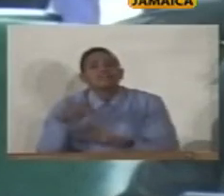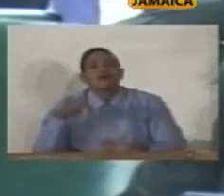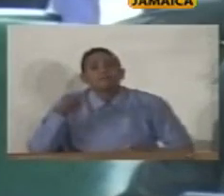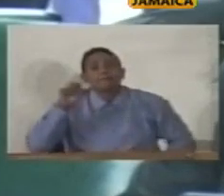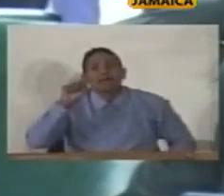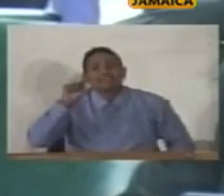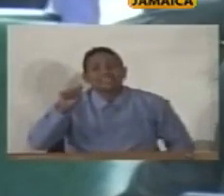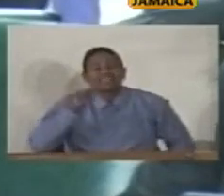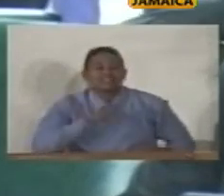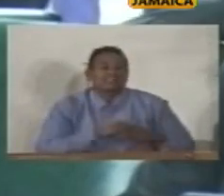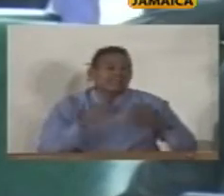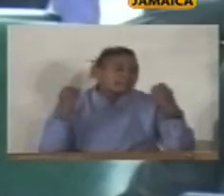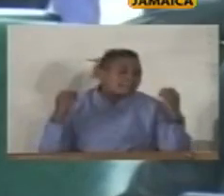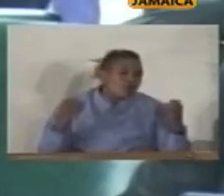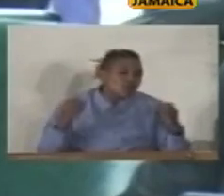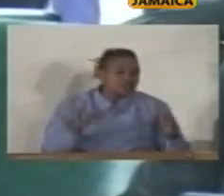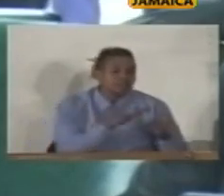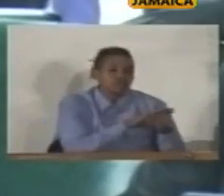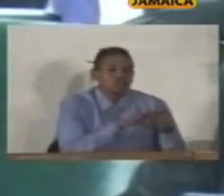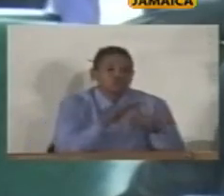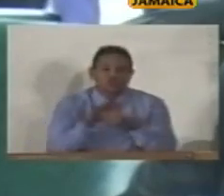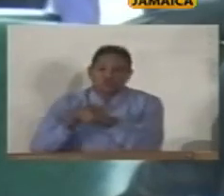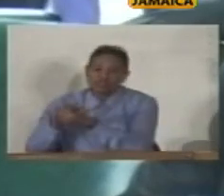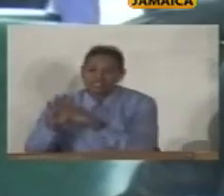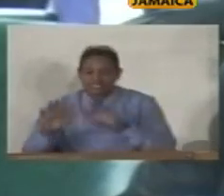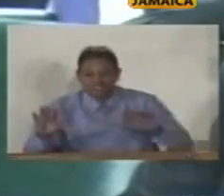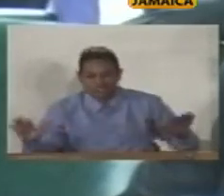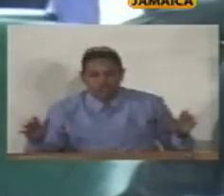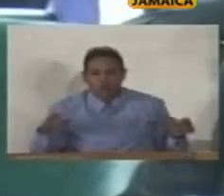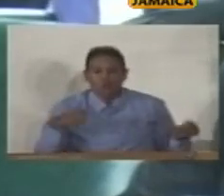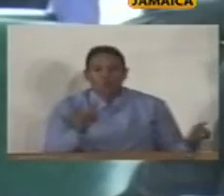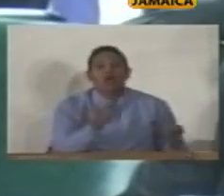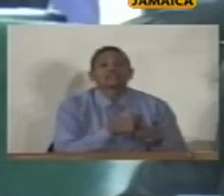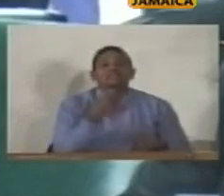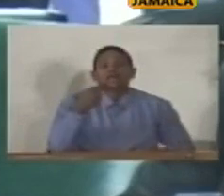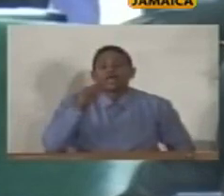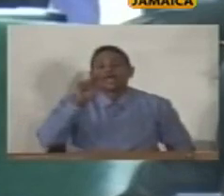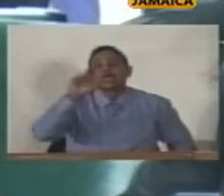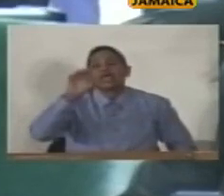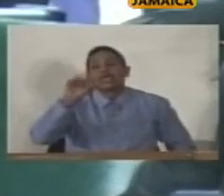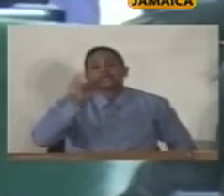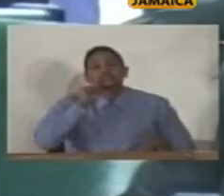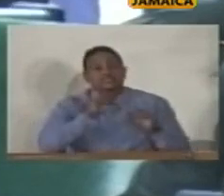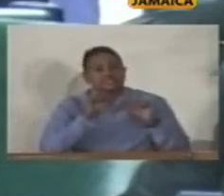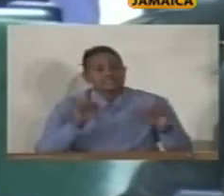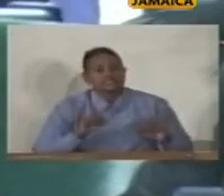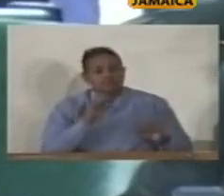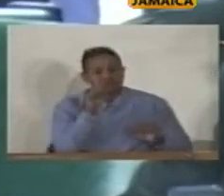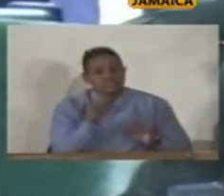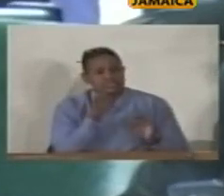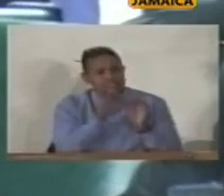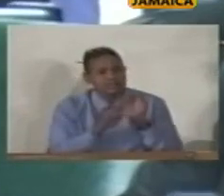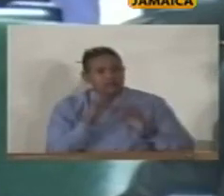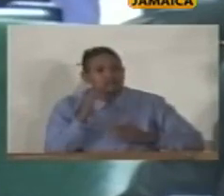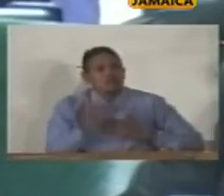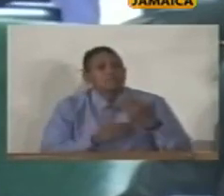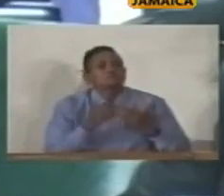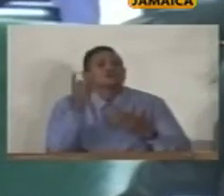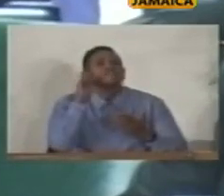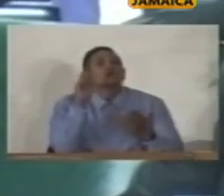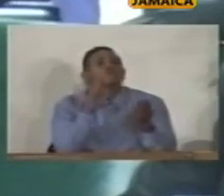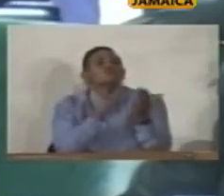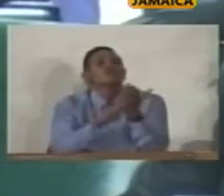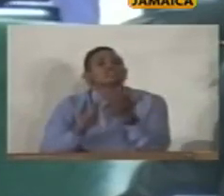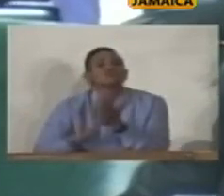in multiple jurisdictions, while the Hague System simplifies the procedure for registration